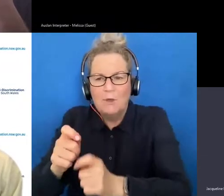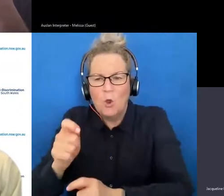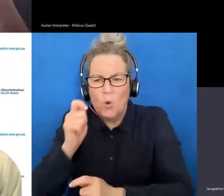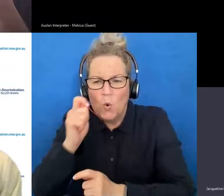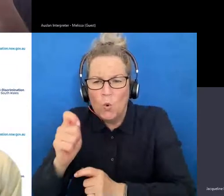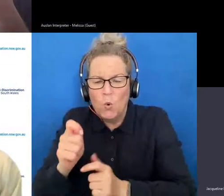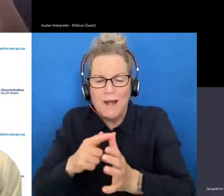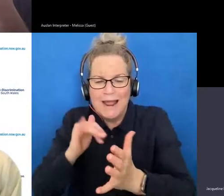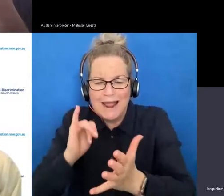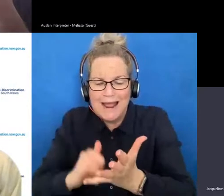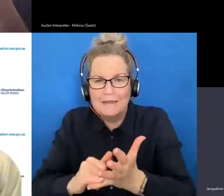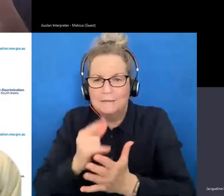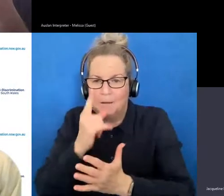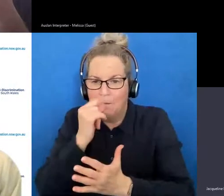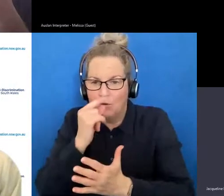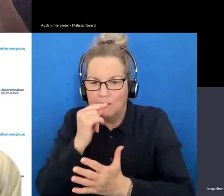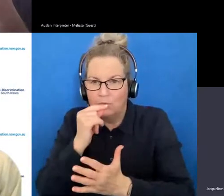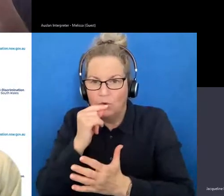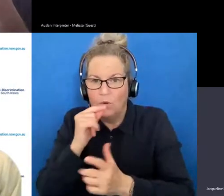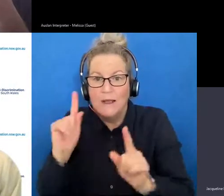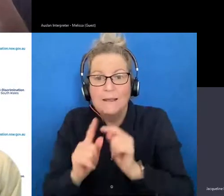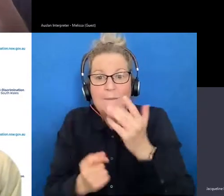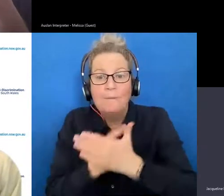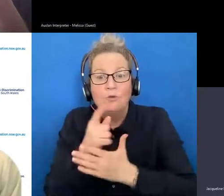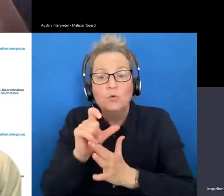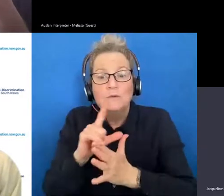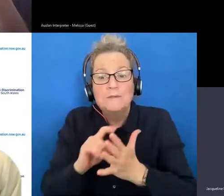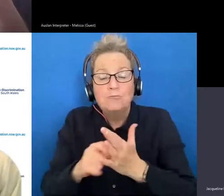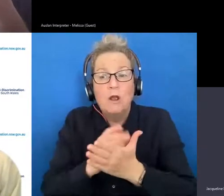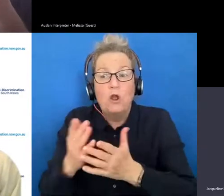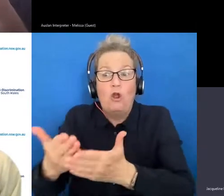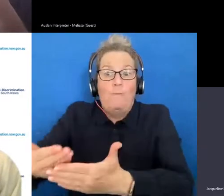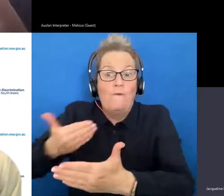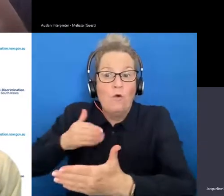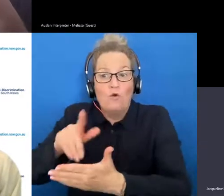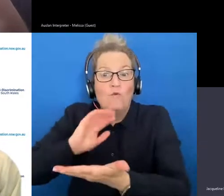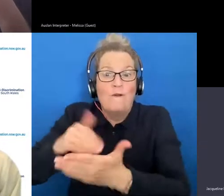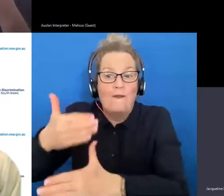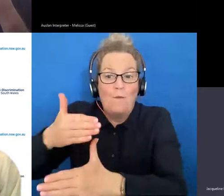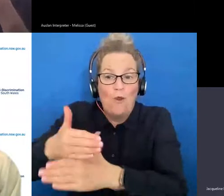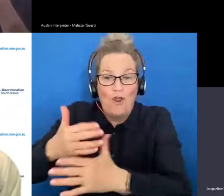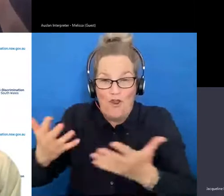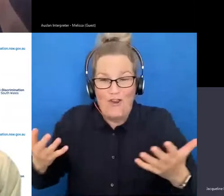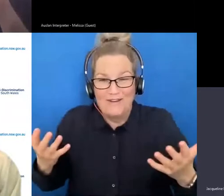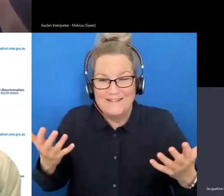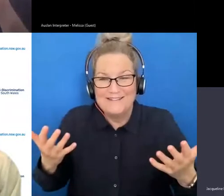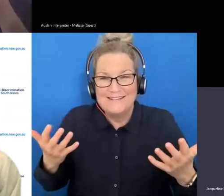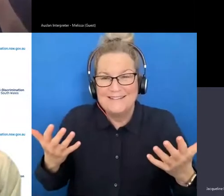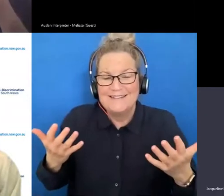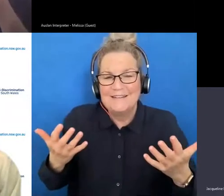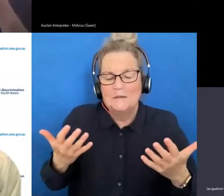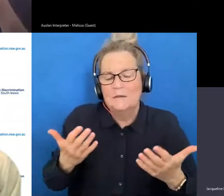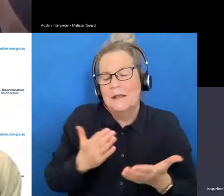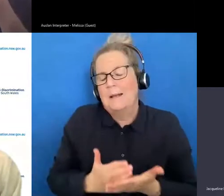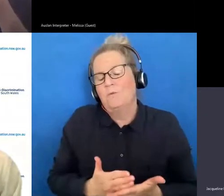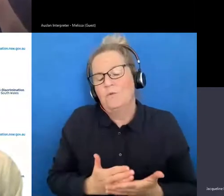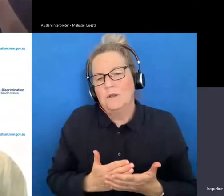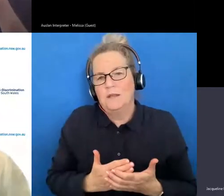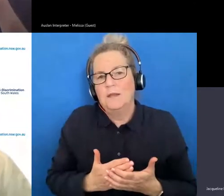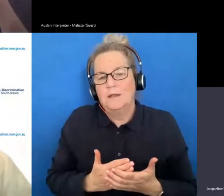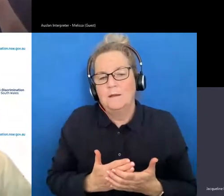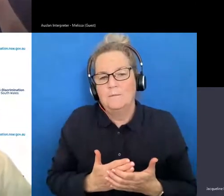as possible, even before the employee is back at work for whatever reason. Absolutely.